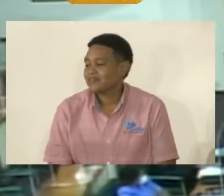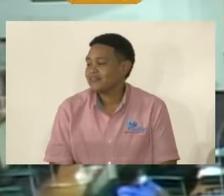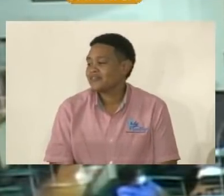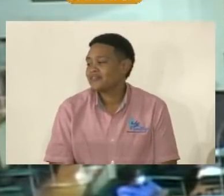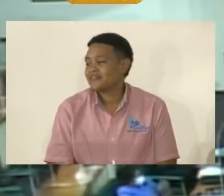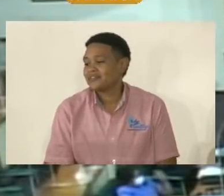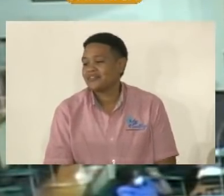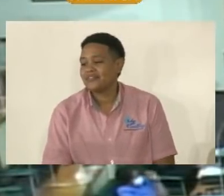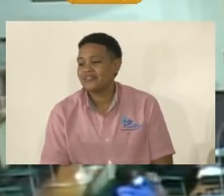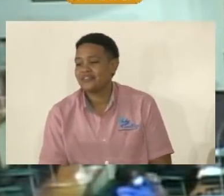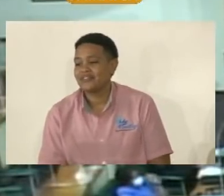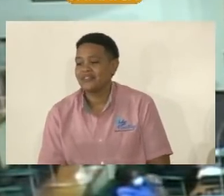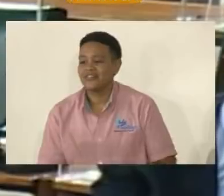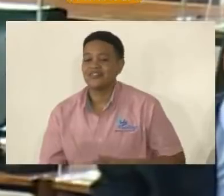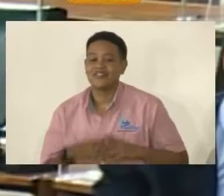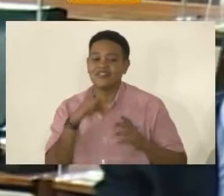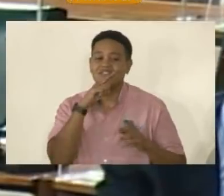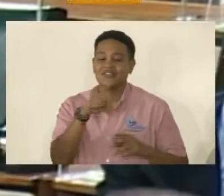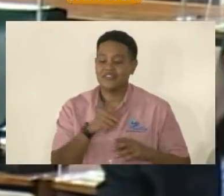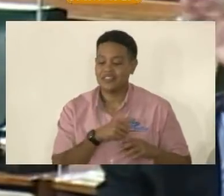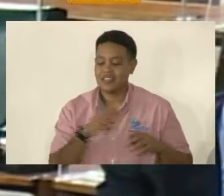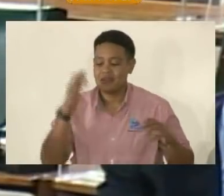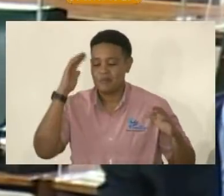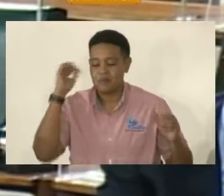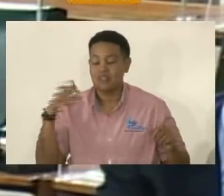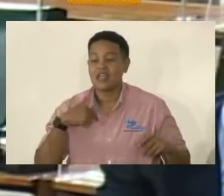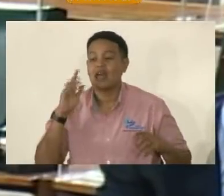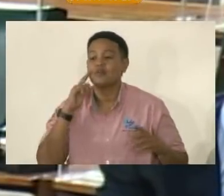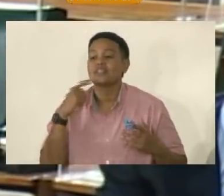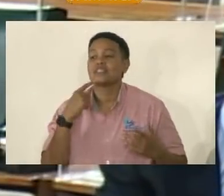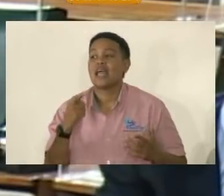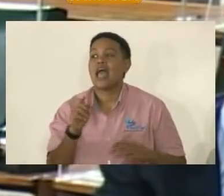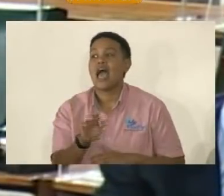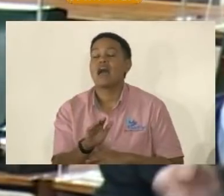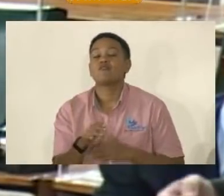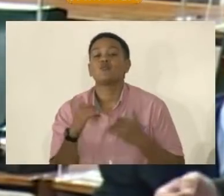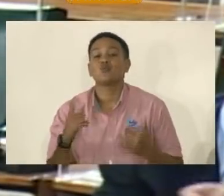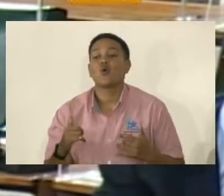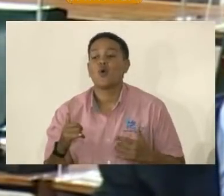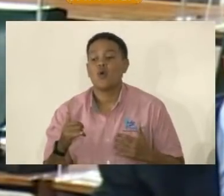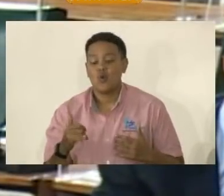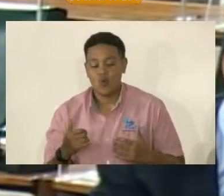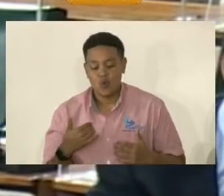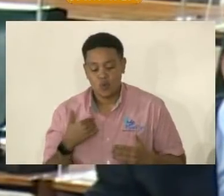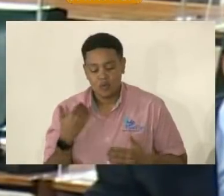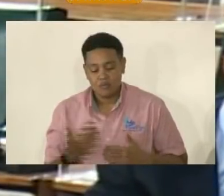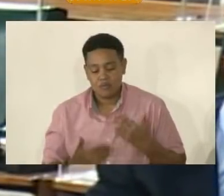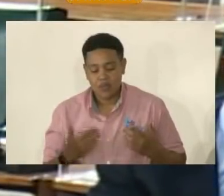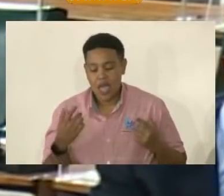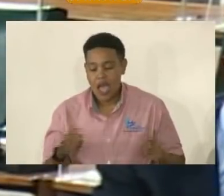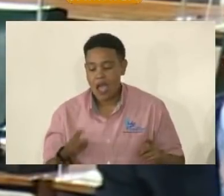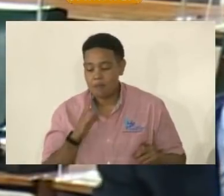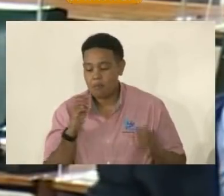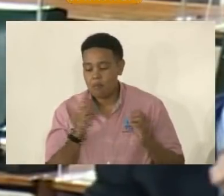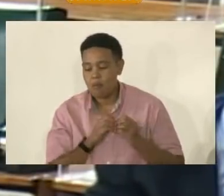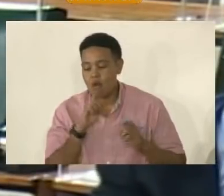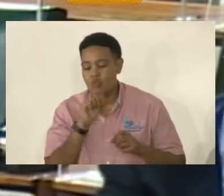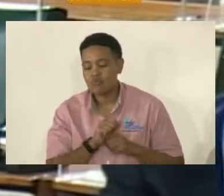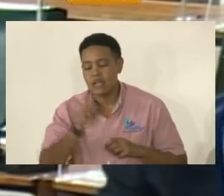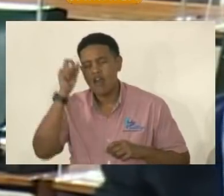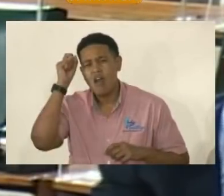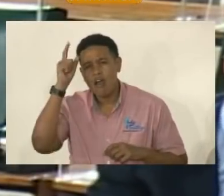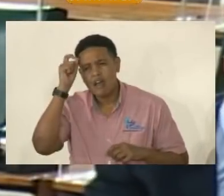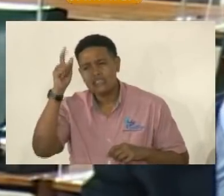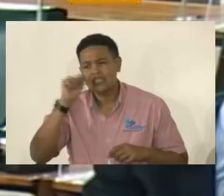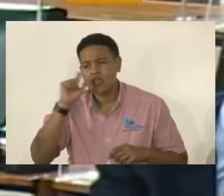I'm, however, Mr. President, this, I will say afternoon now, rolling the wicket so that there is greater understanding,